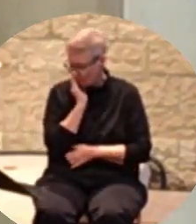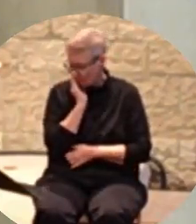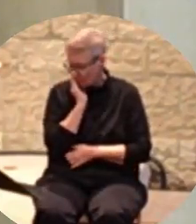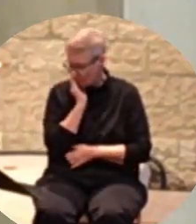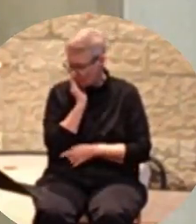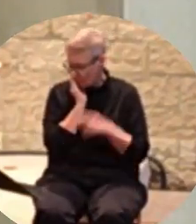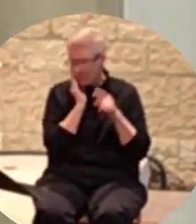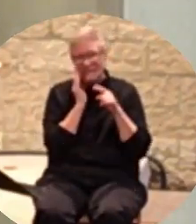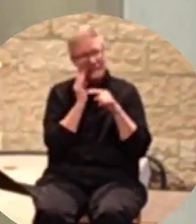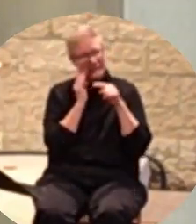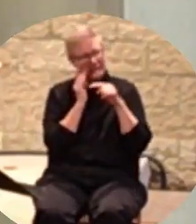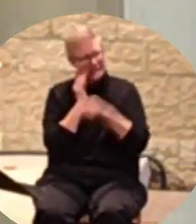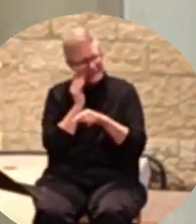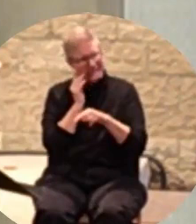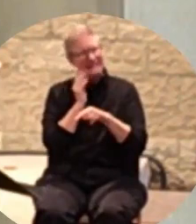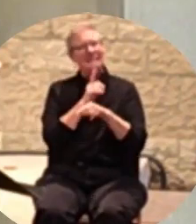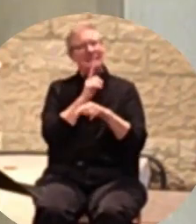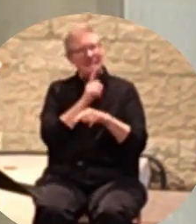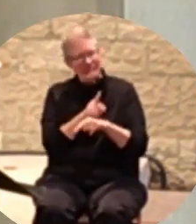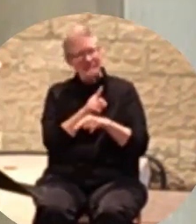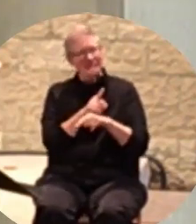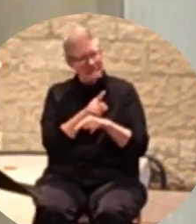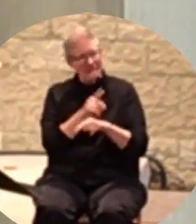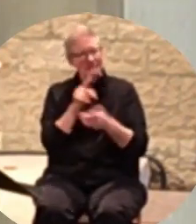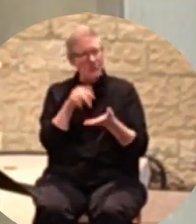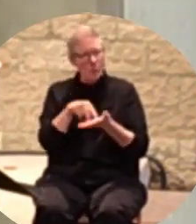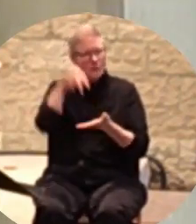this is resurrection.